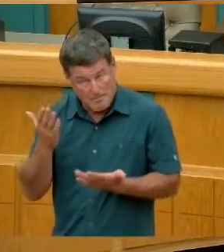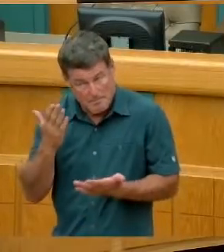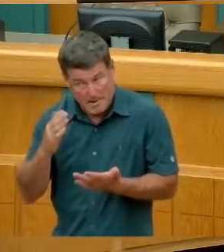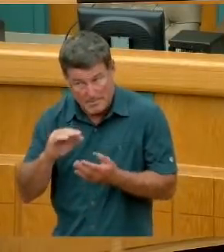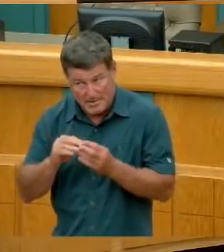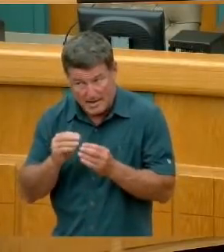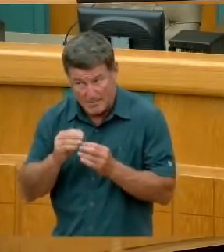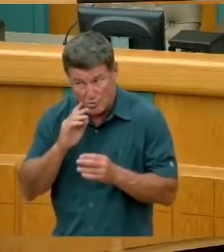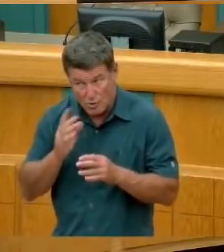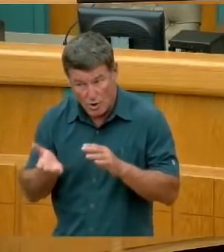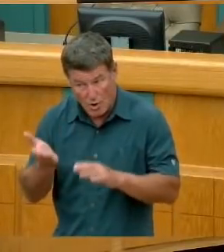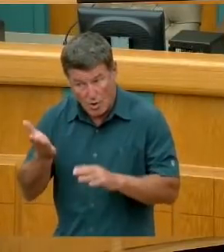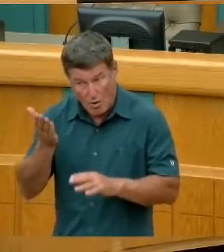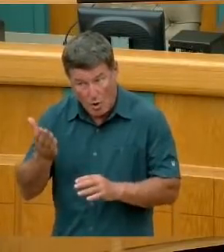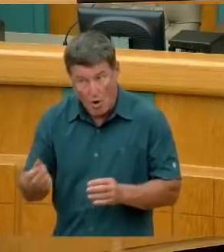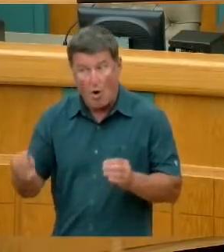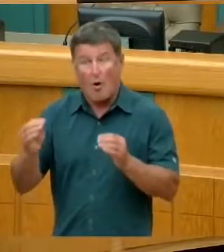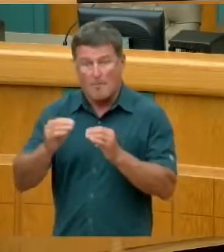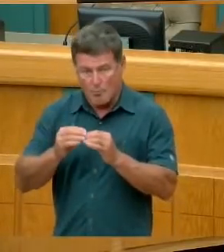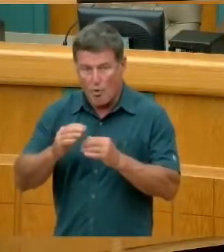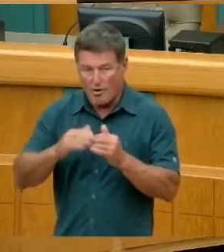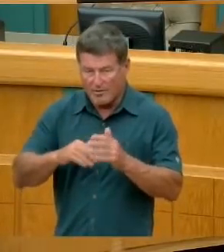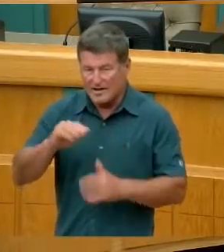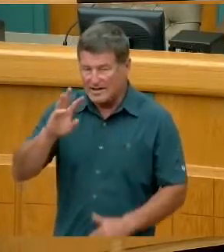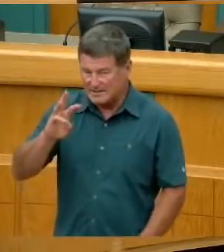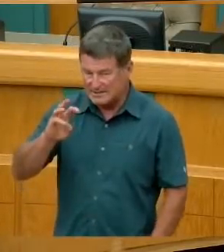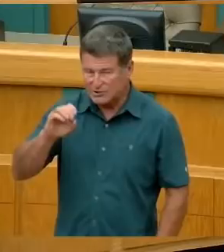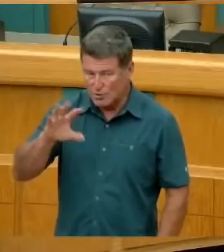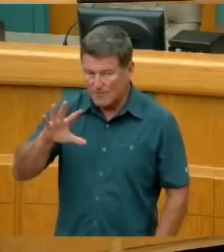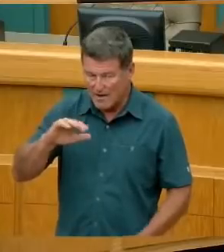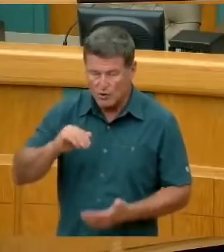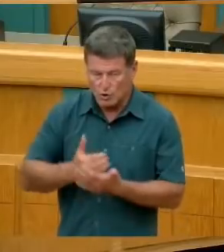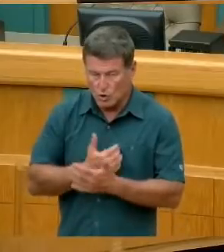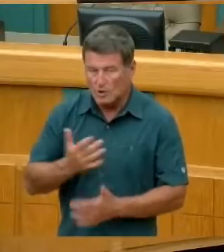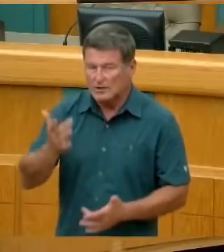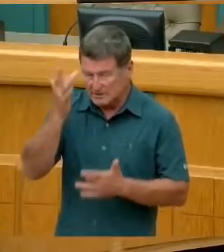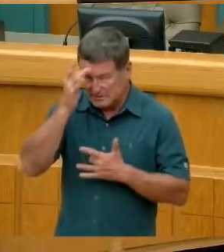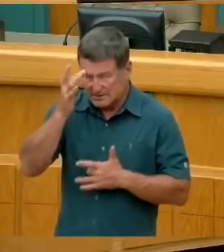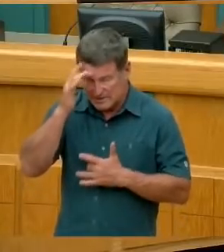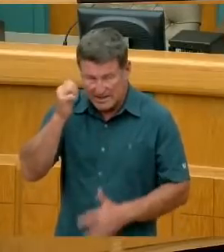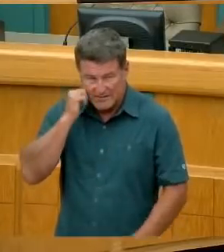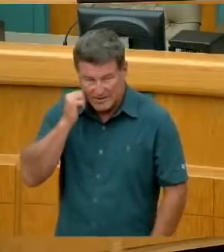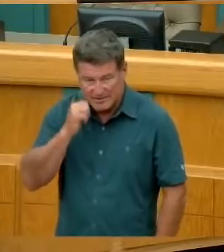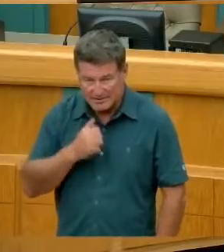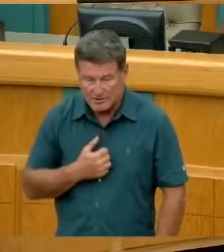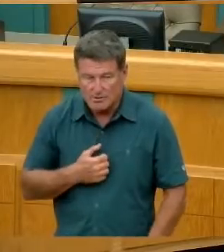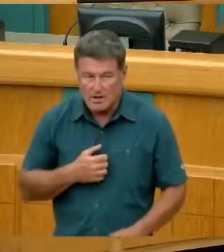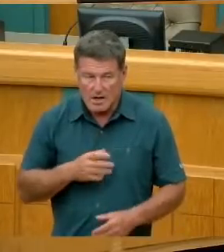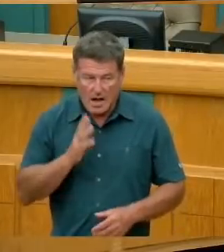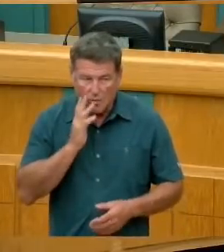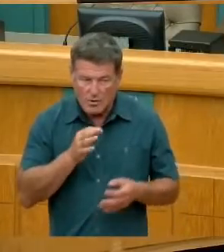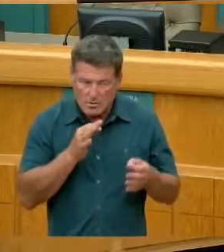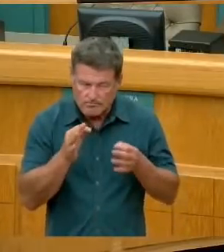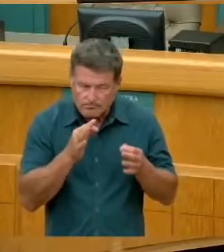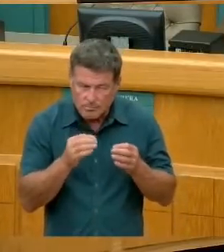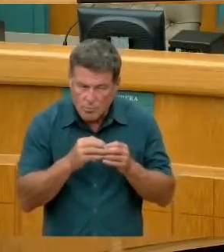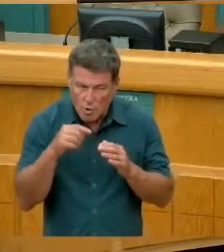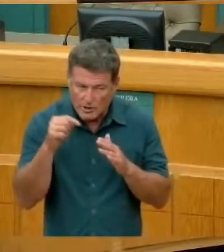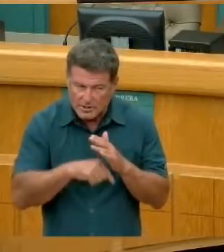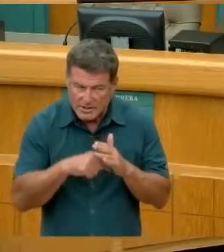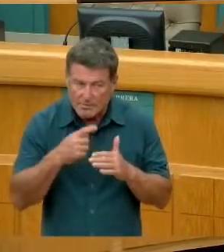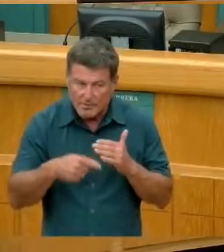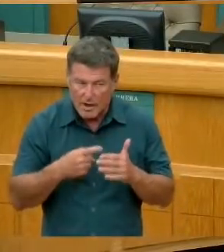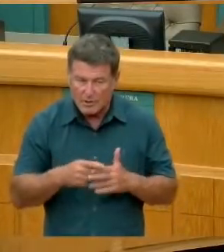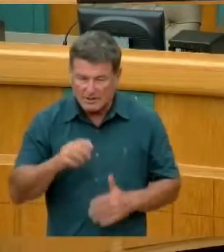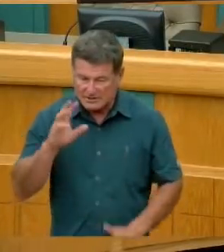that number could even be higher in the coming weeks, more than 605 new cases every day. So we're going to talk more about